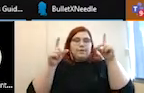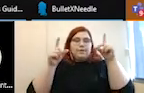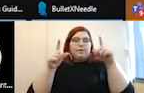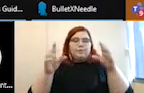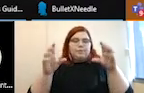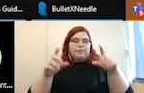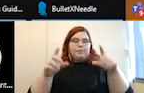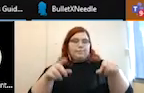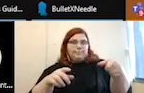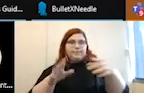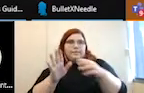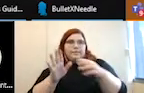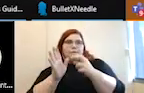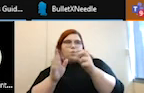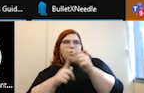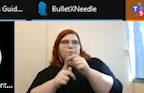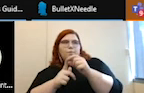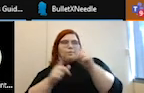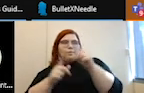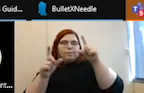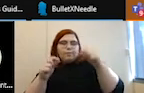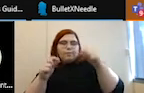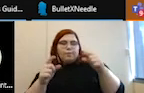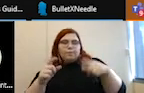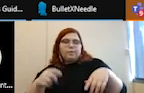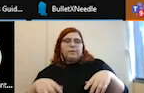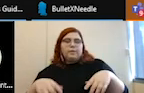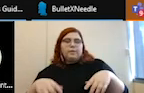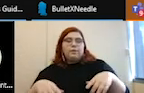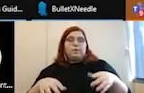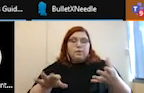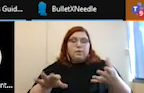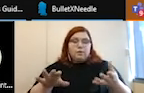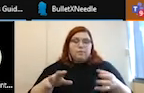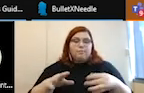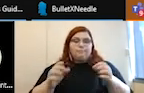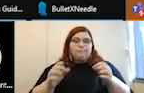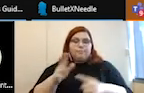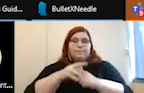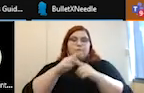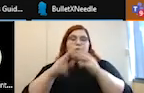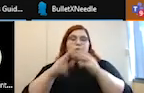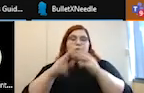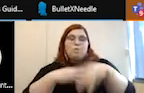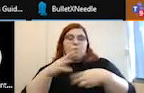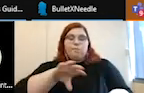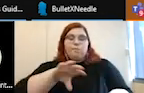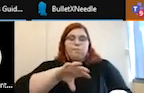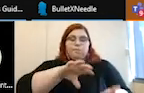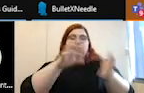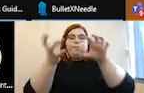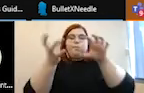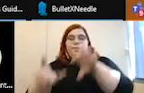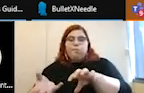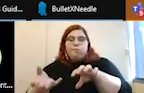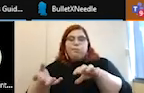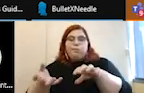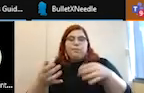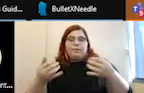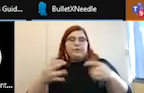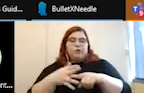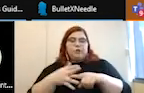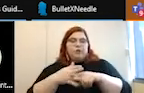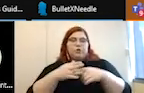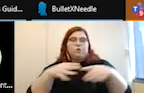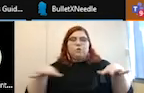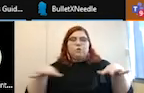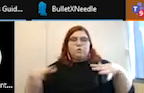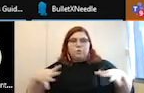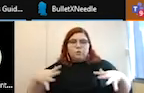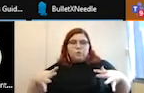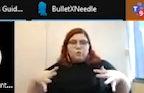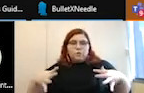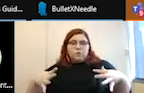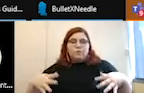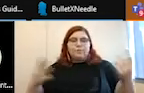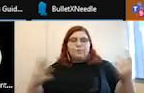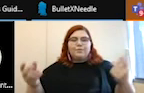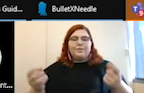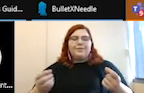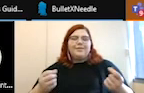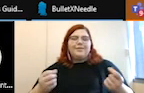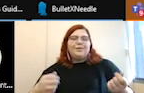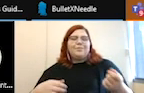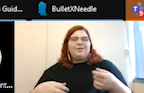was trembling. Right. So all of these effects can kind of give your story a little bit of flavor, a little bit of an